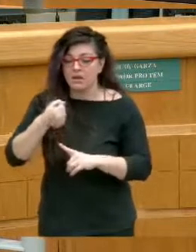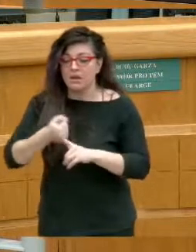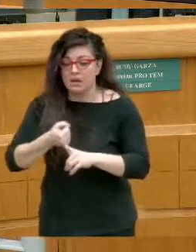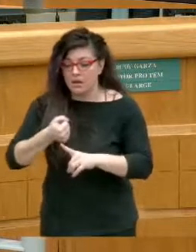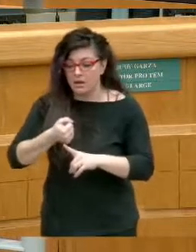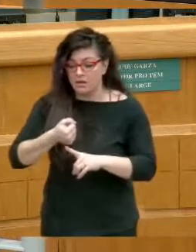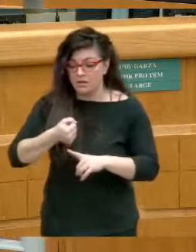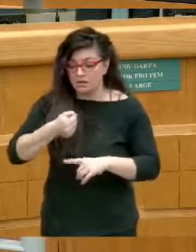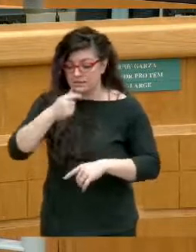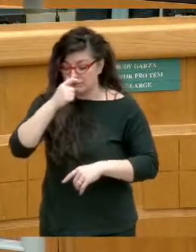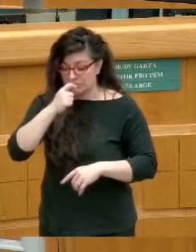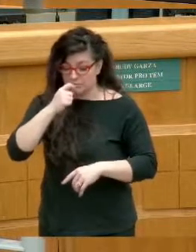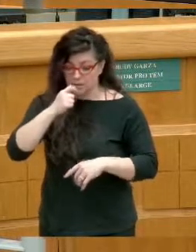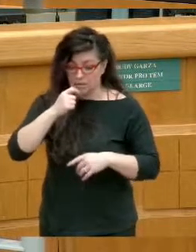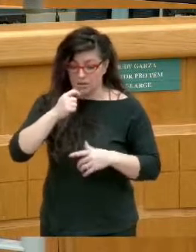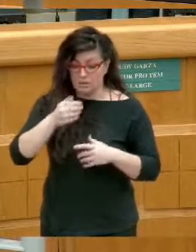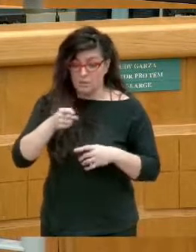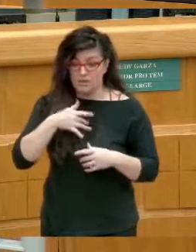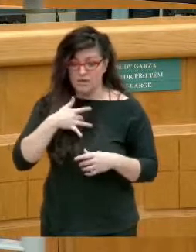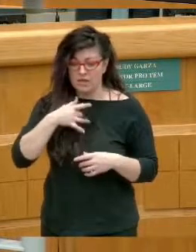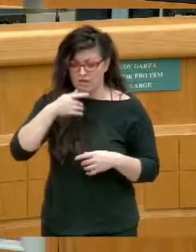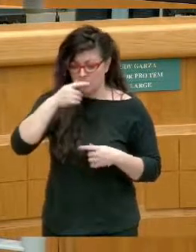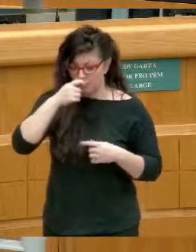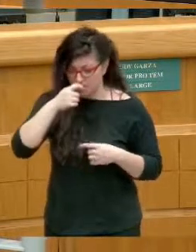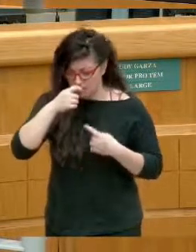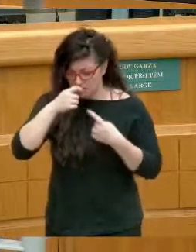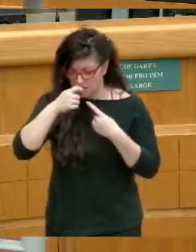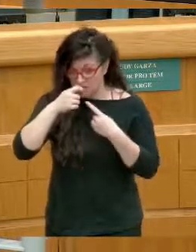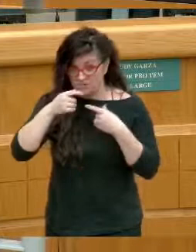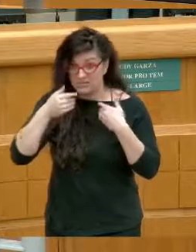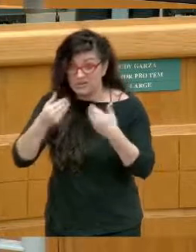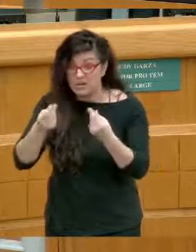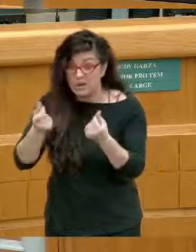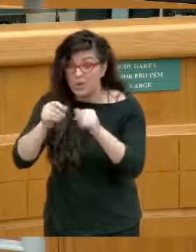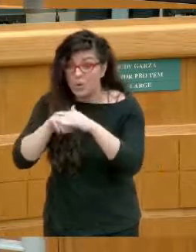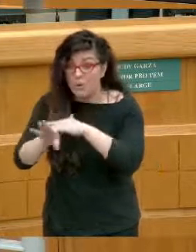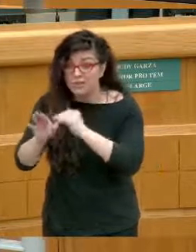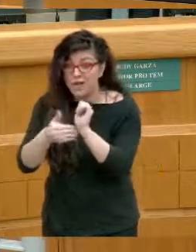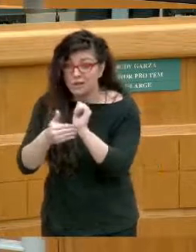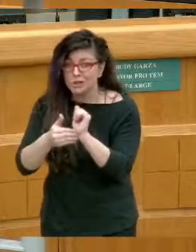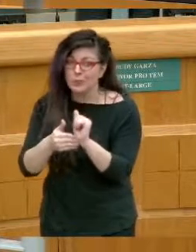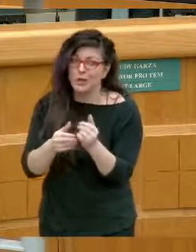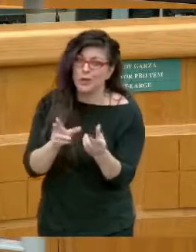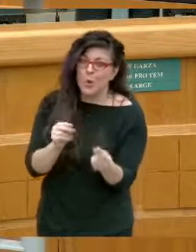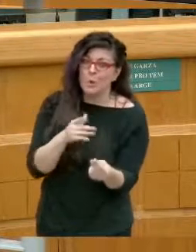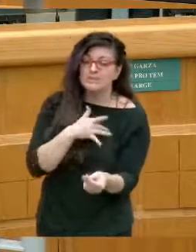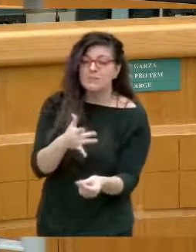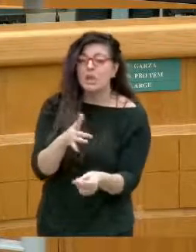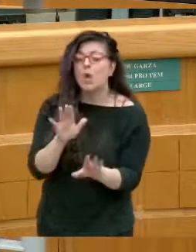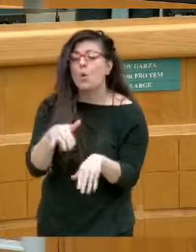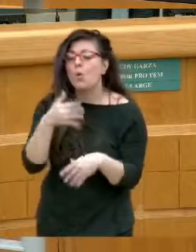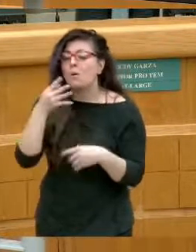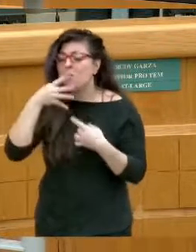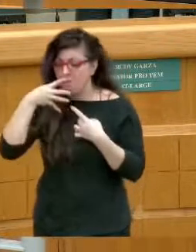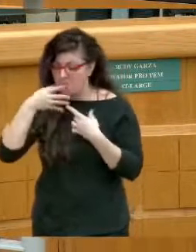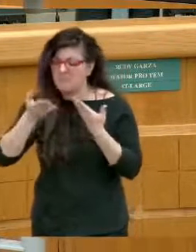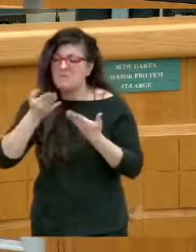then go to the doctor, although that should start to be the way that it is now. We might wait a day or two to see if it's really